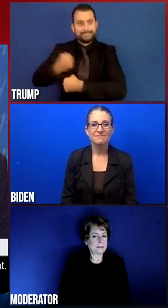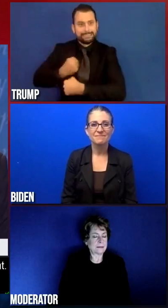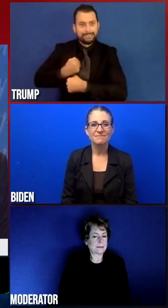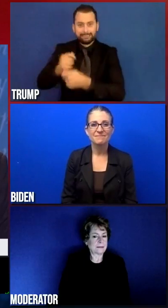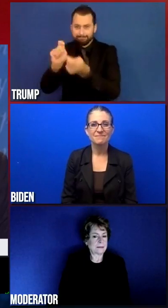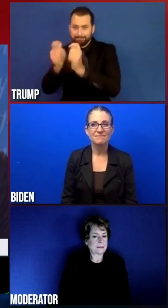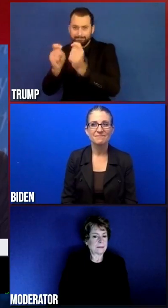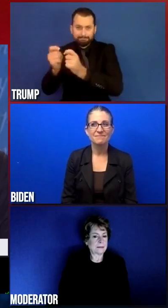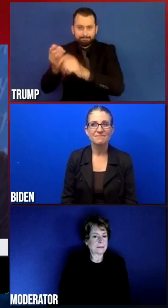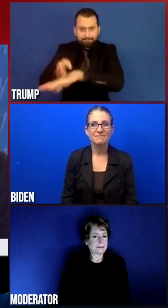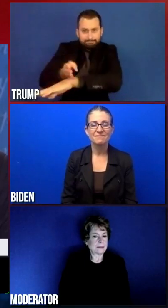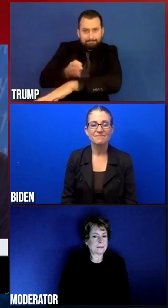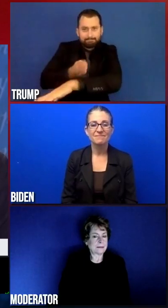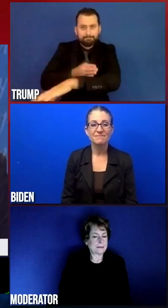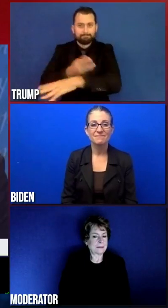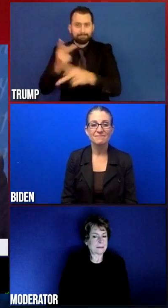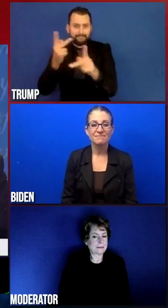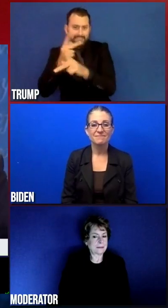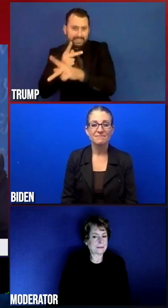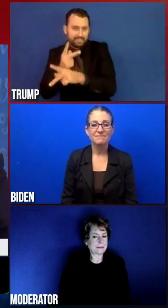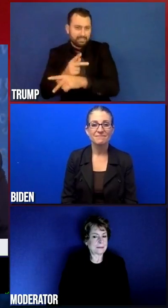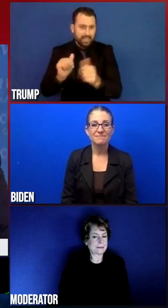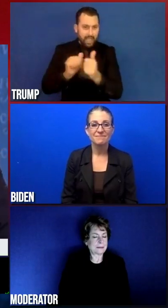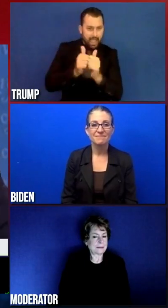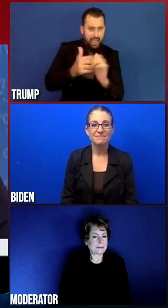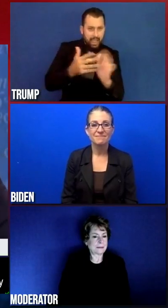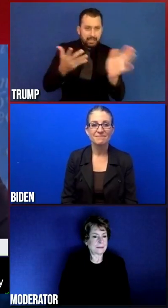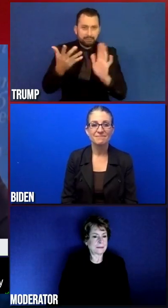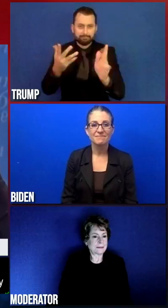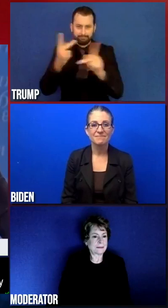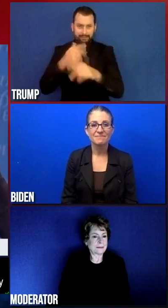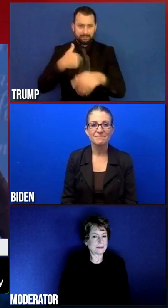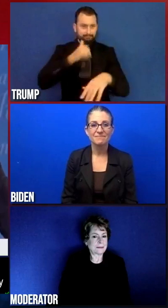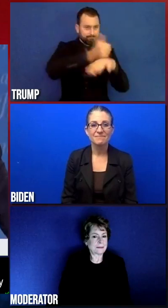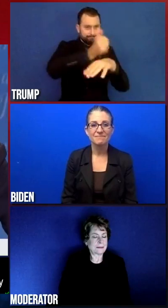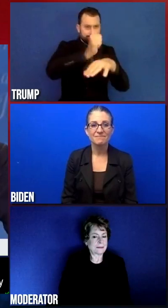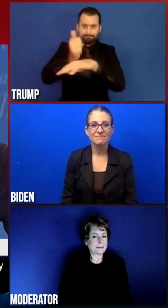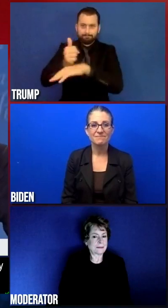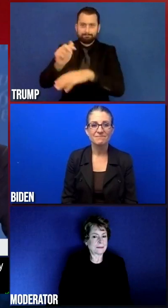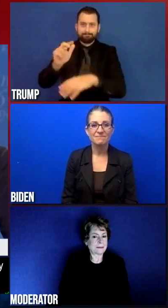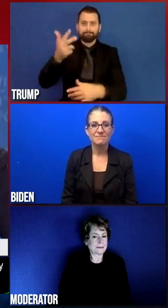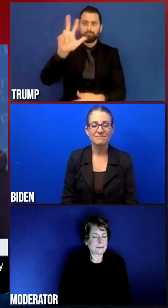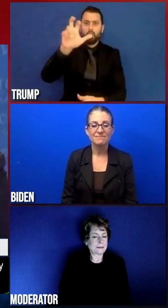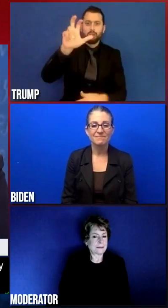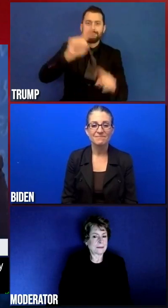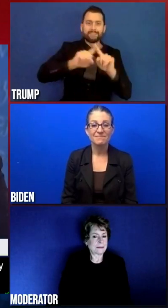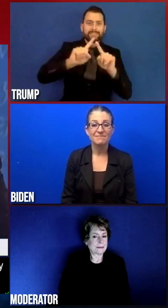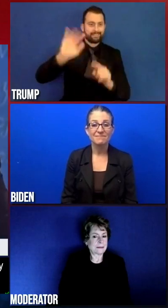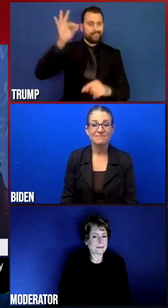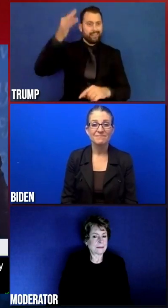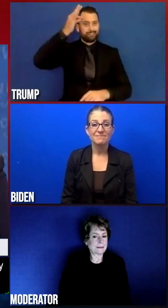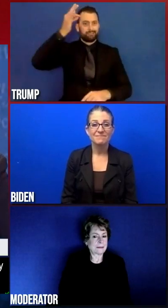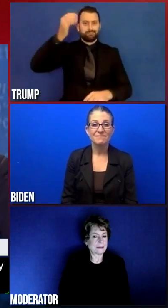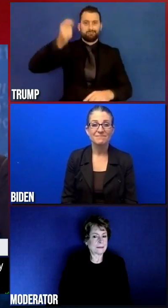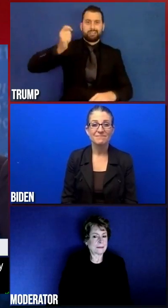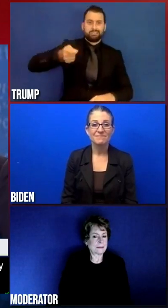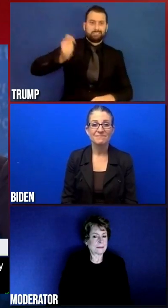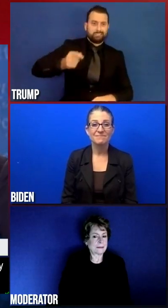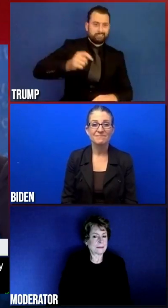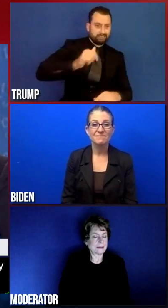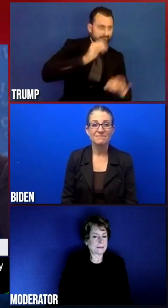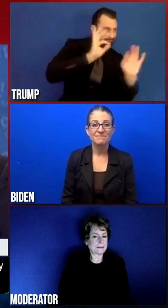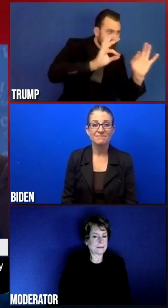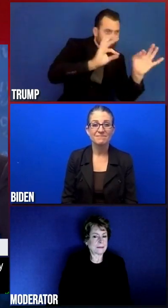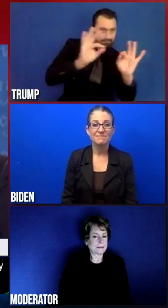judges, 300, and hopefully 3 great Supreme Court justices. That is a record,